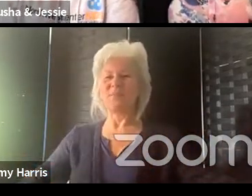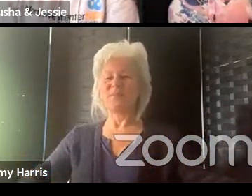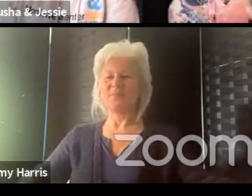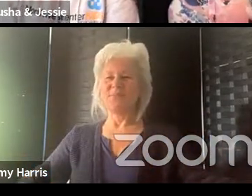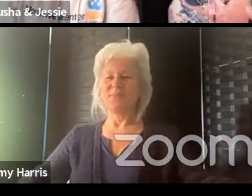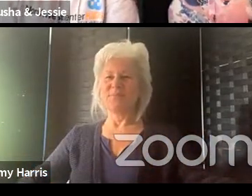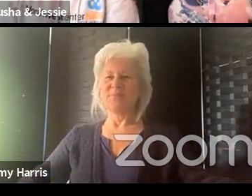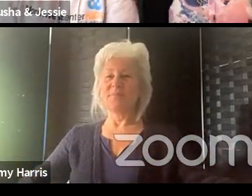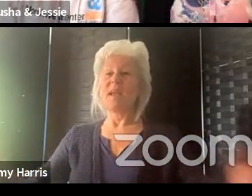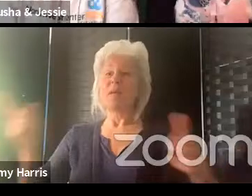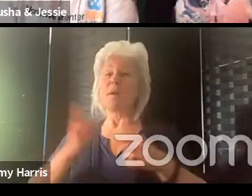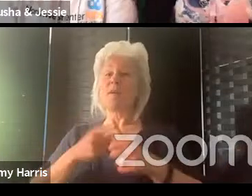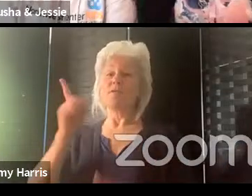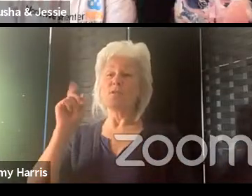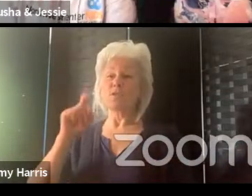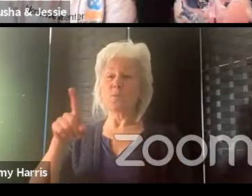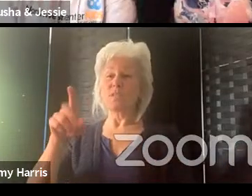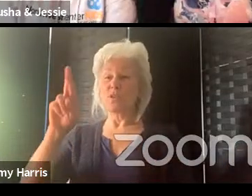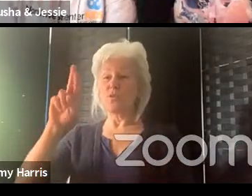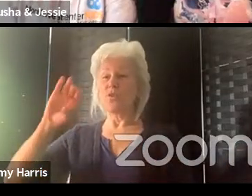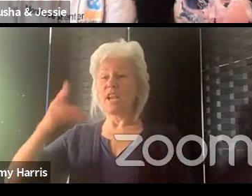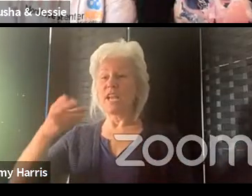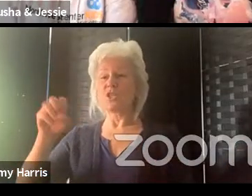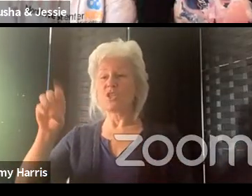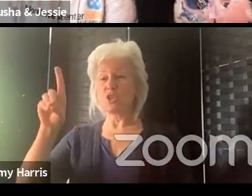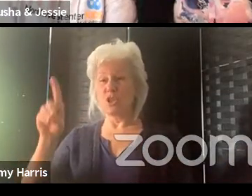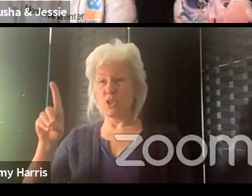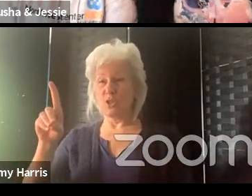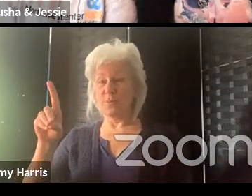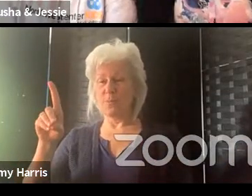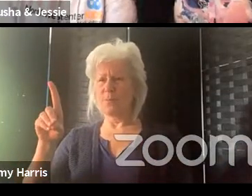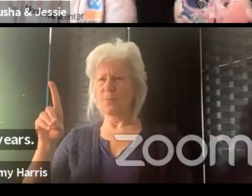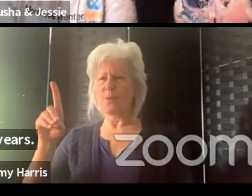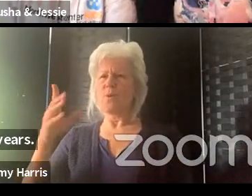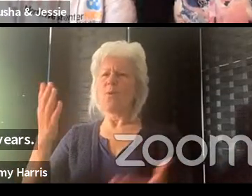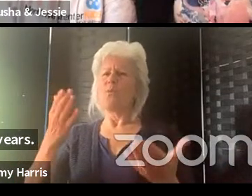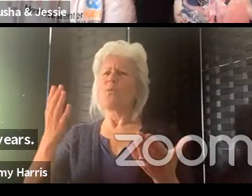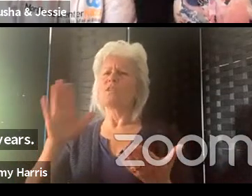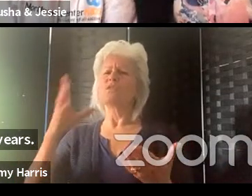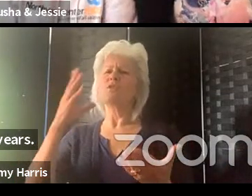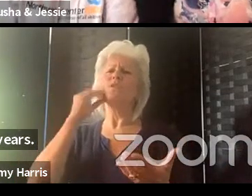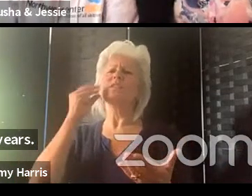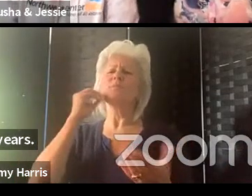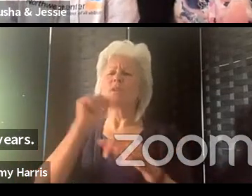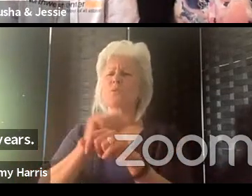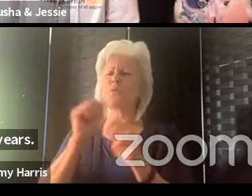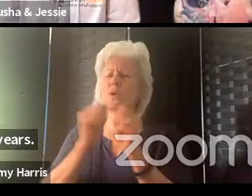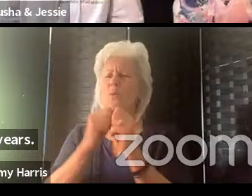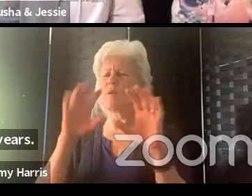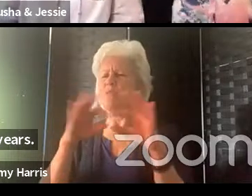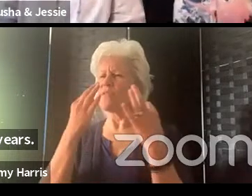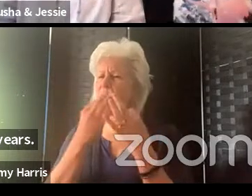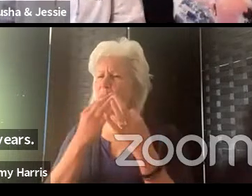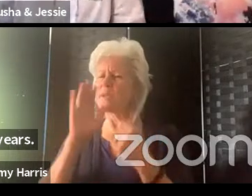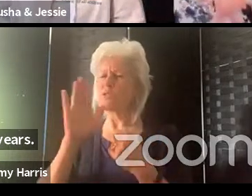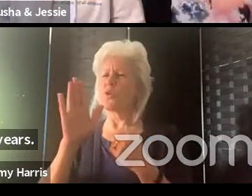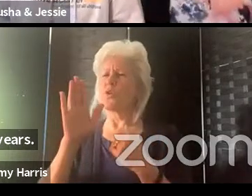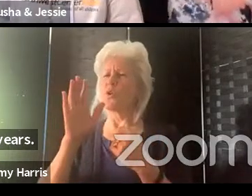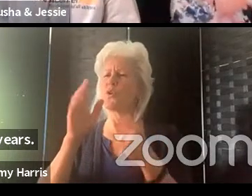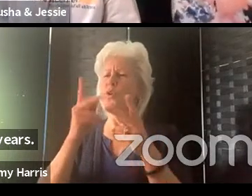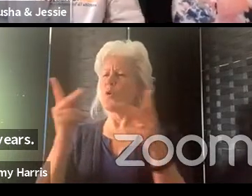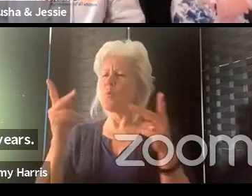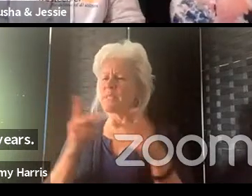So my first question is for Richard. Richard, what have you experienced in your work with families or in your position at the Arc of King